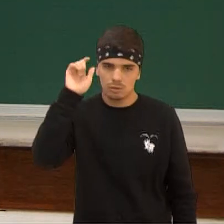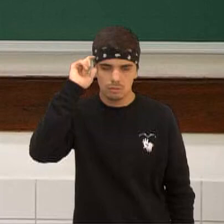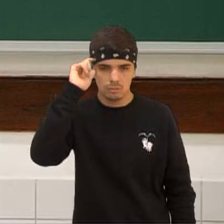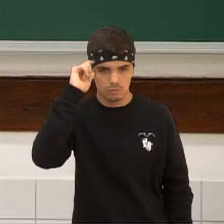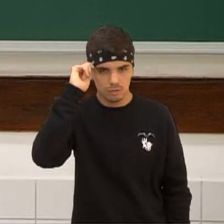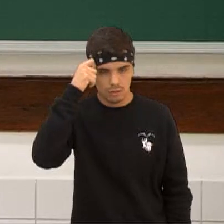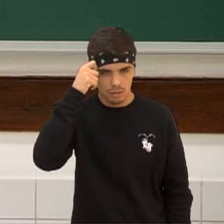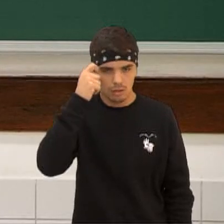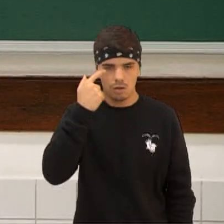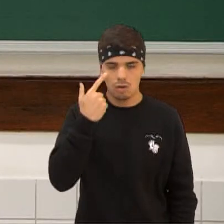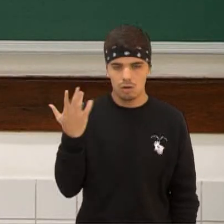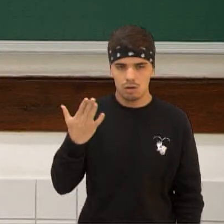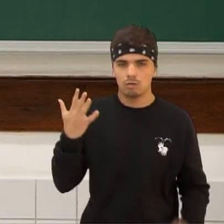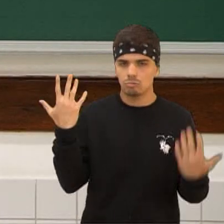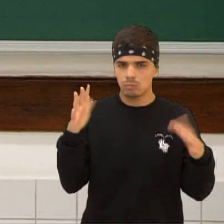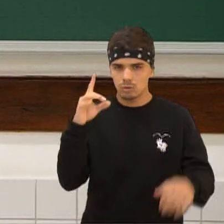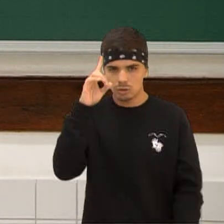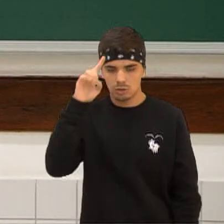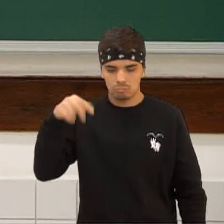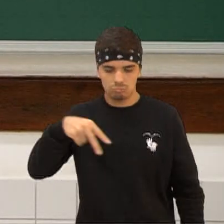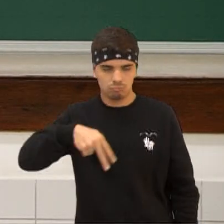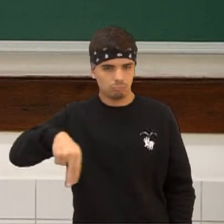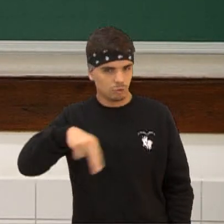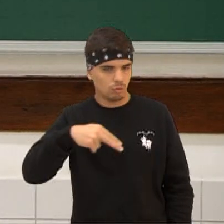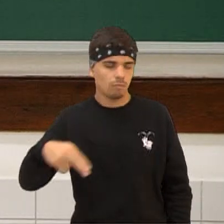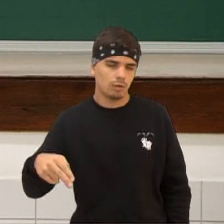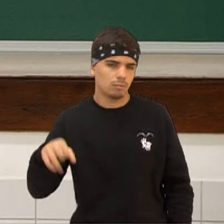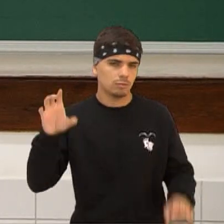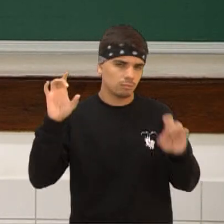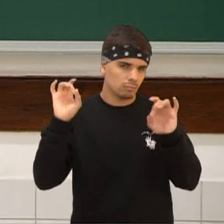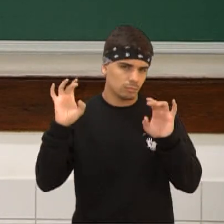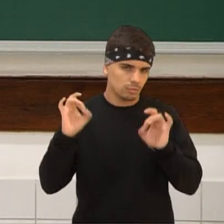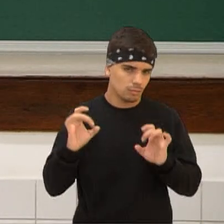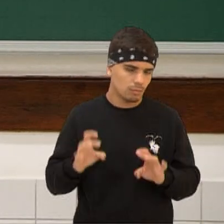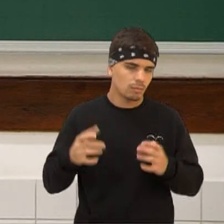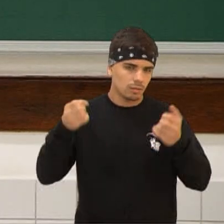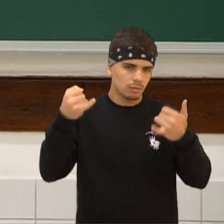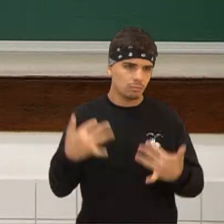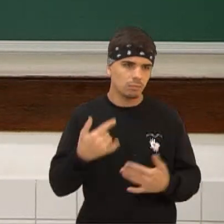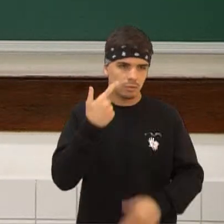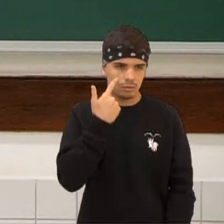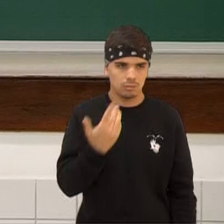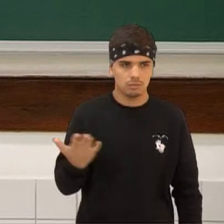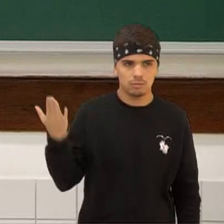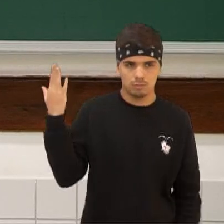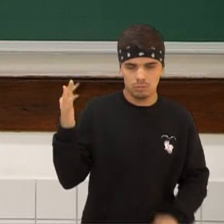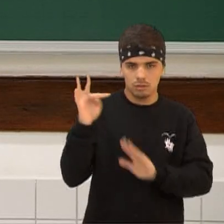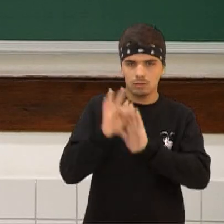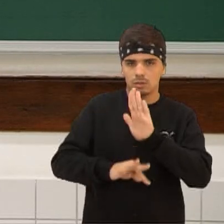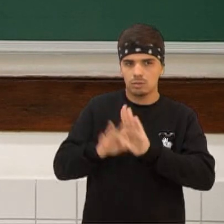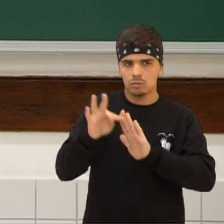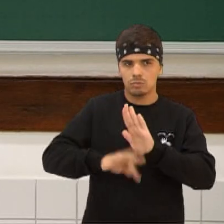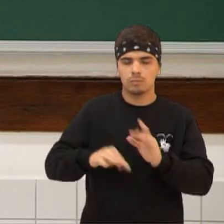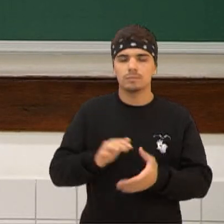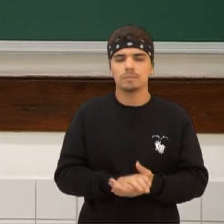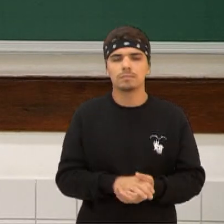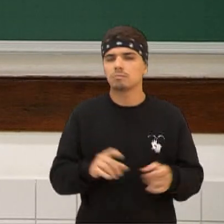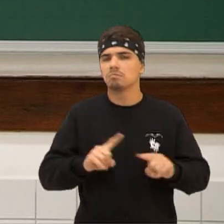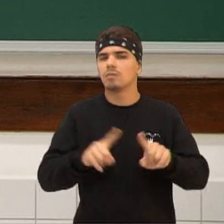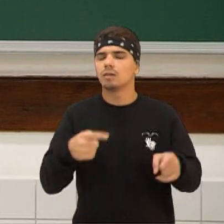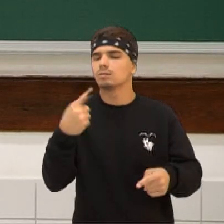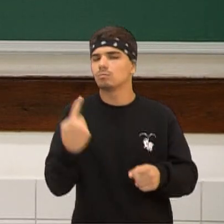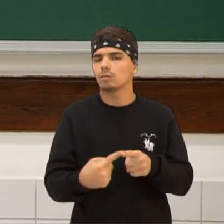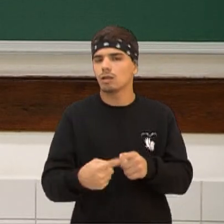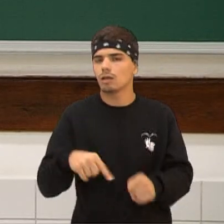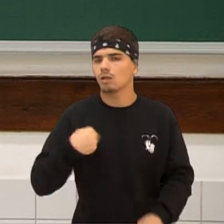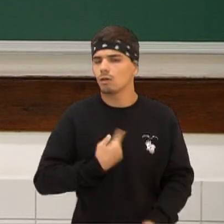é comemorado agora, em novembro, num dia específico que está falando ali no texto. Mas por quê? Por que